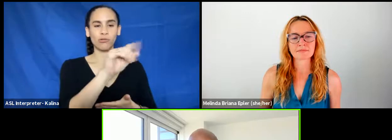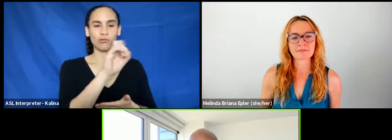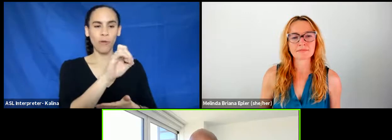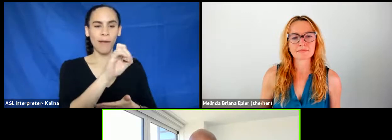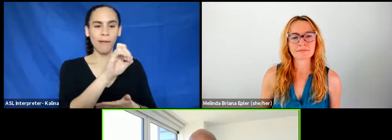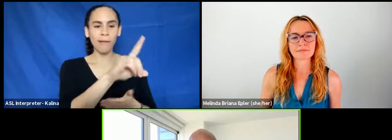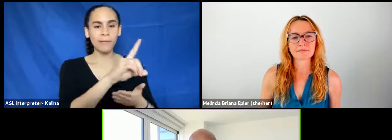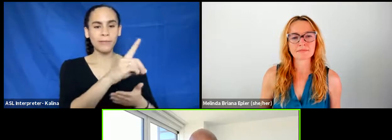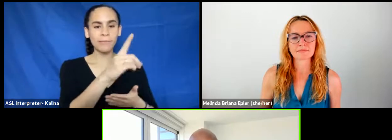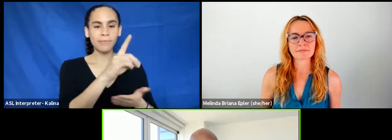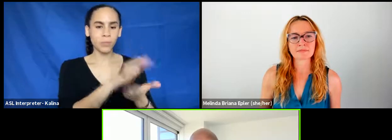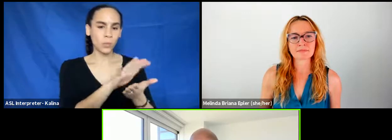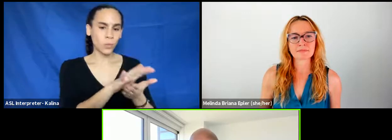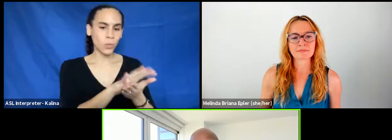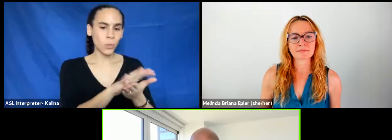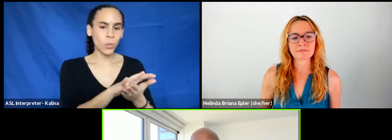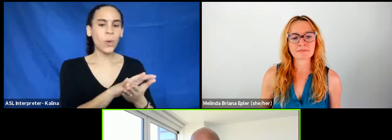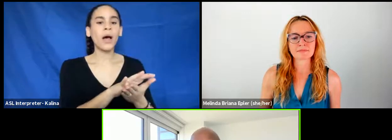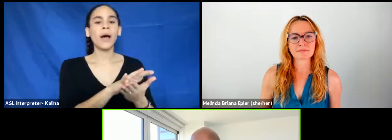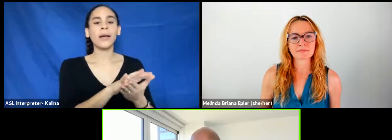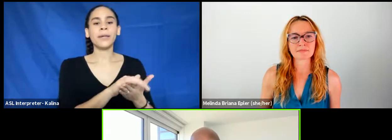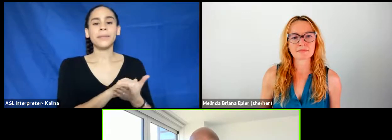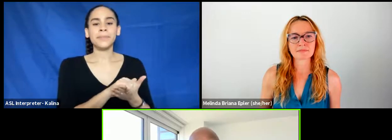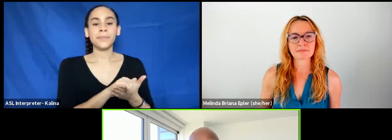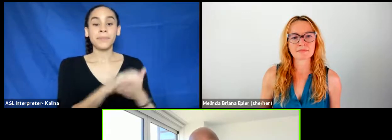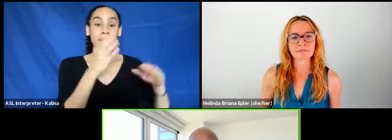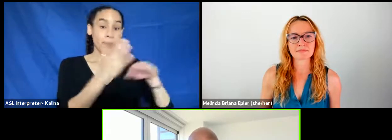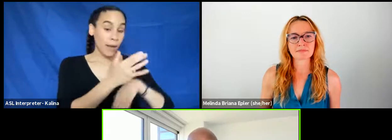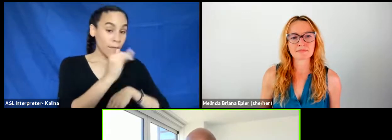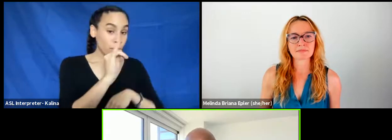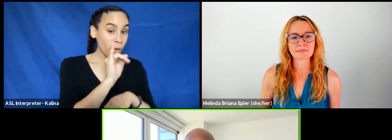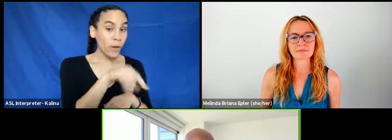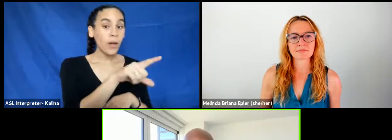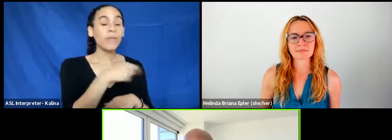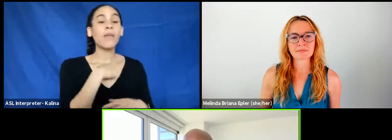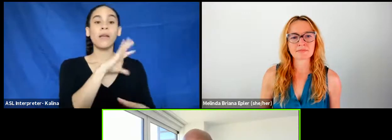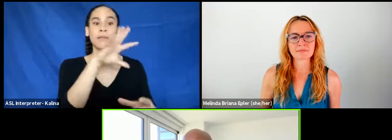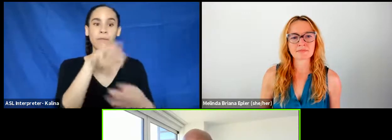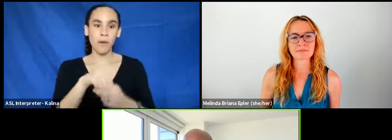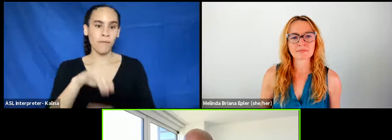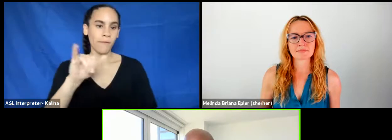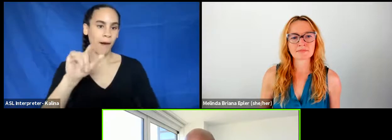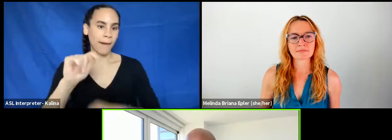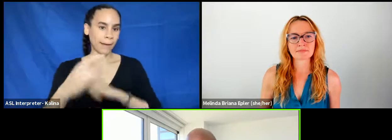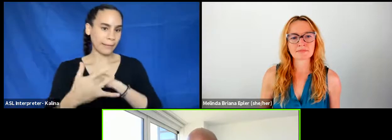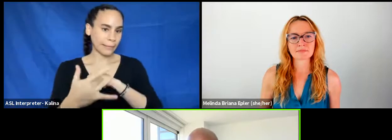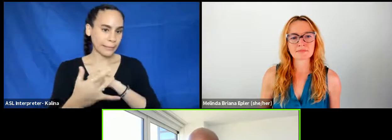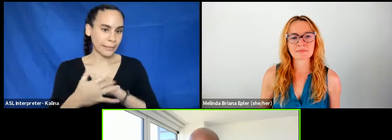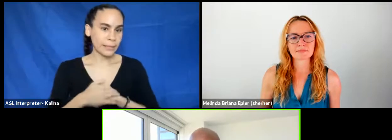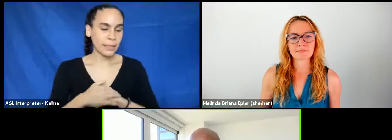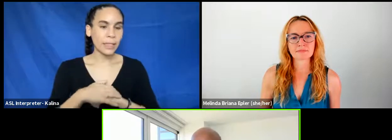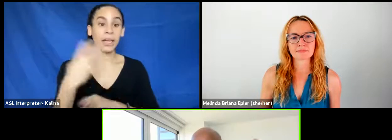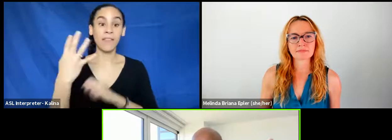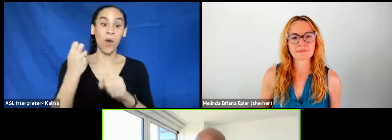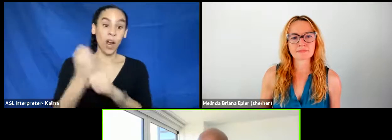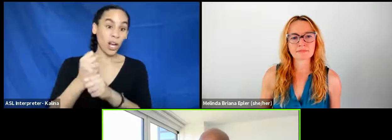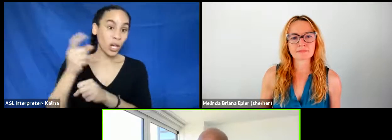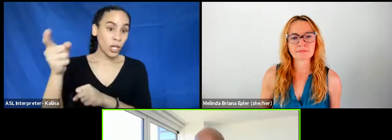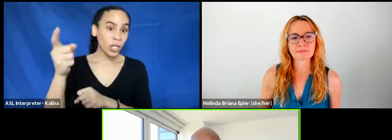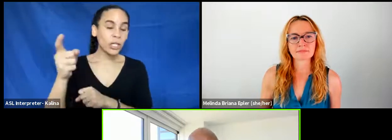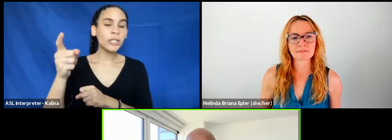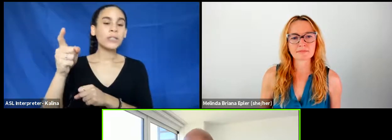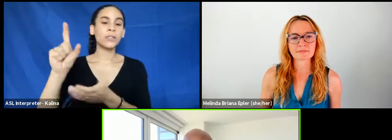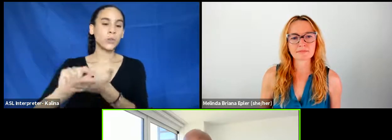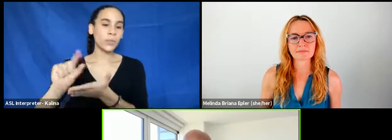school. And then from there, got into IT. Spent 4 years at a newspaper, first computer